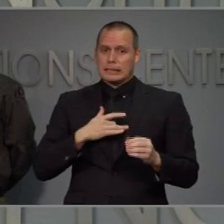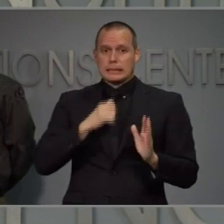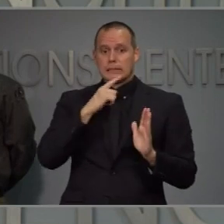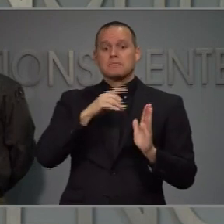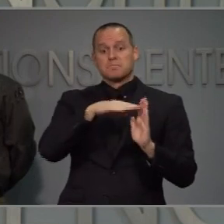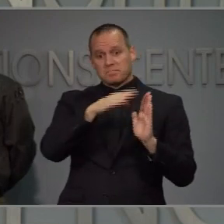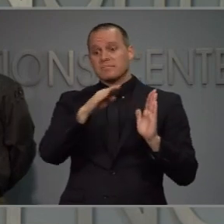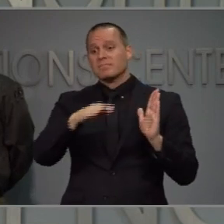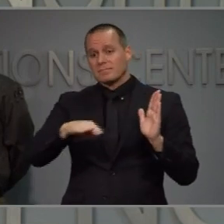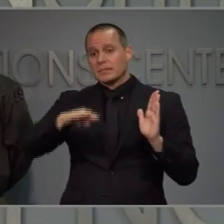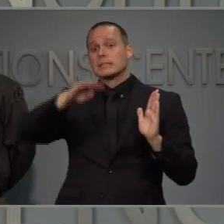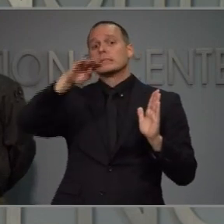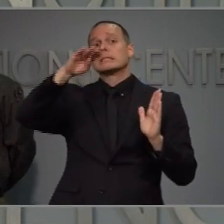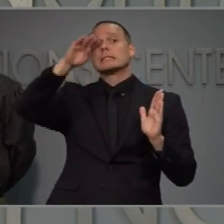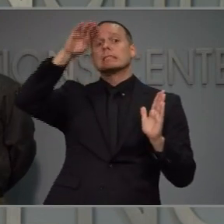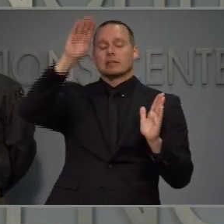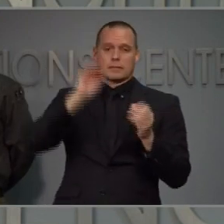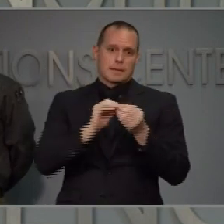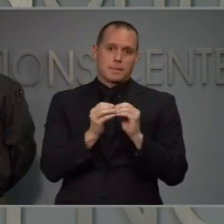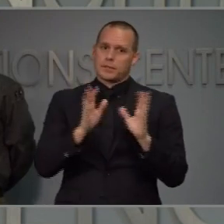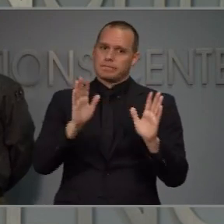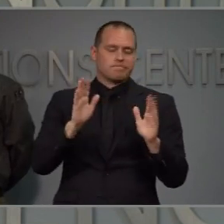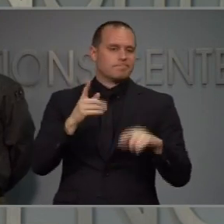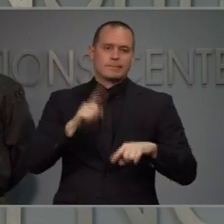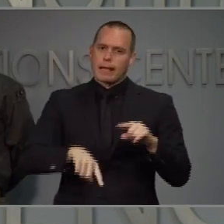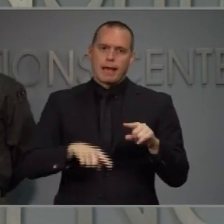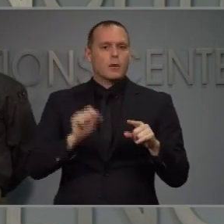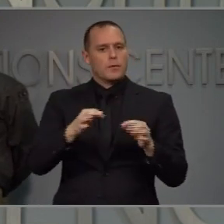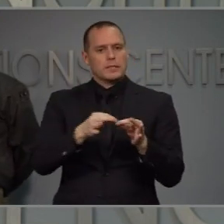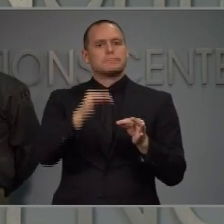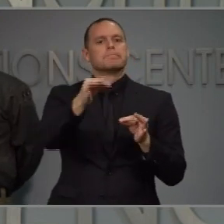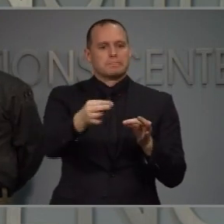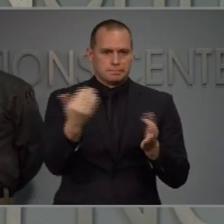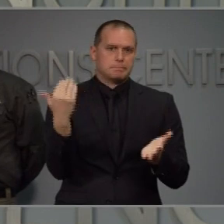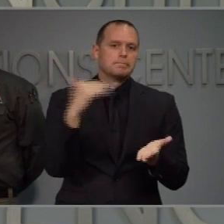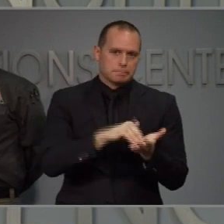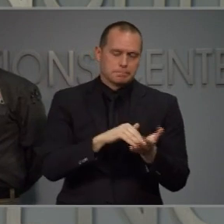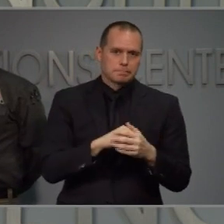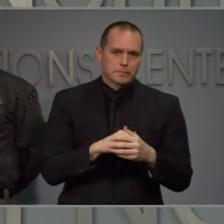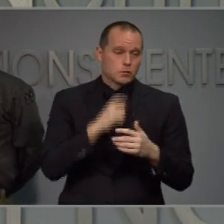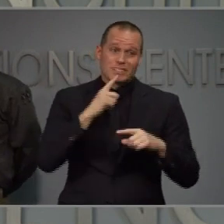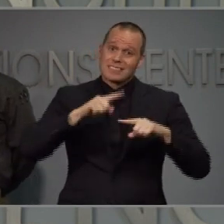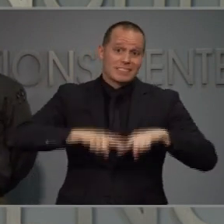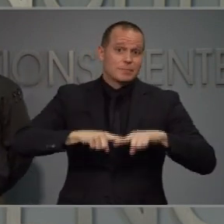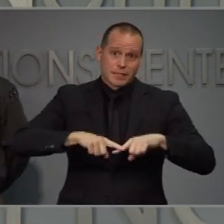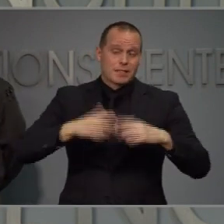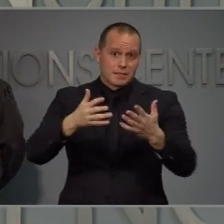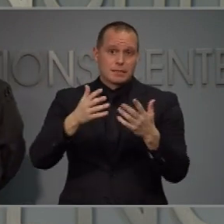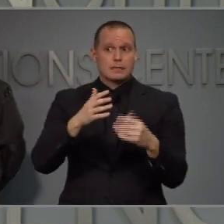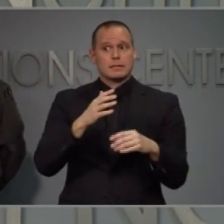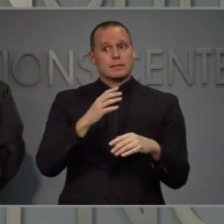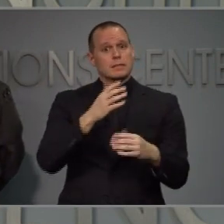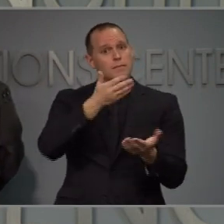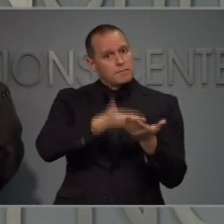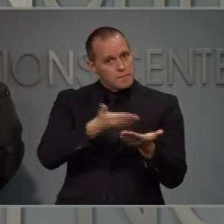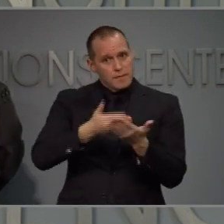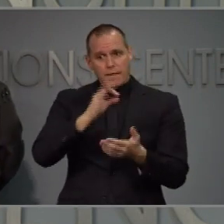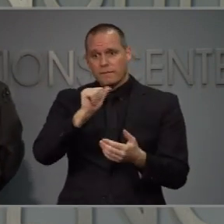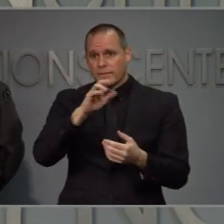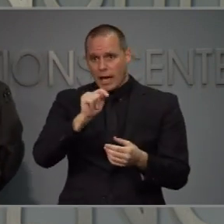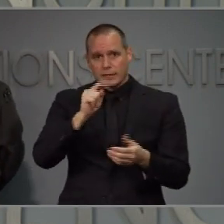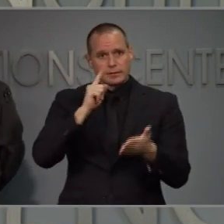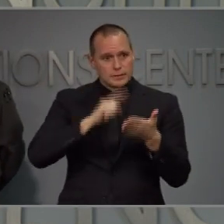able to do it immediately, but it will depend on the facts and it will depend on the data and the